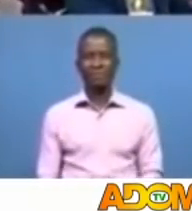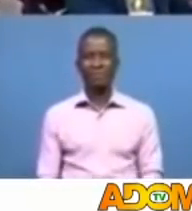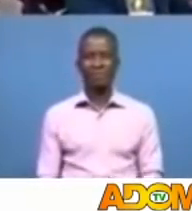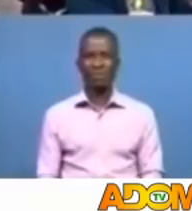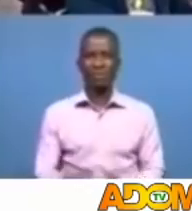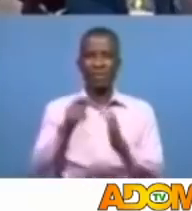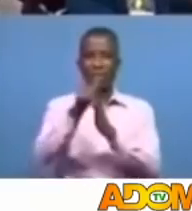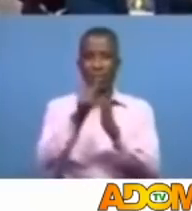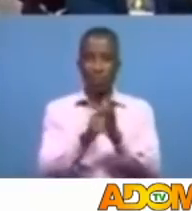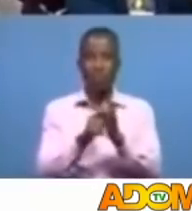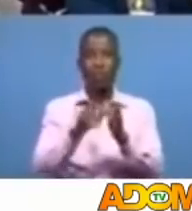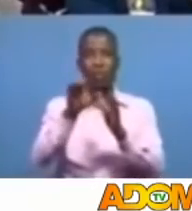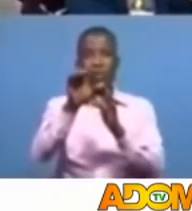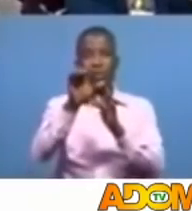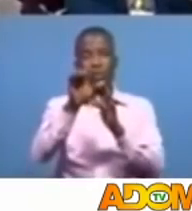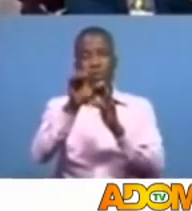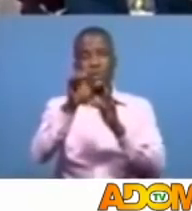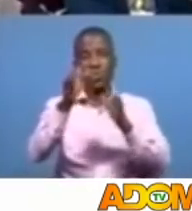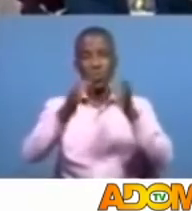a rule of court,